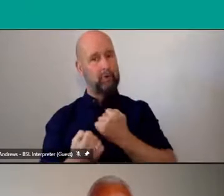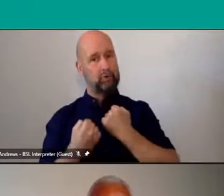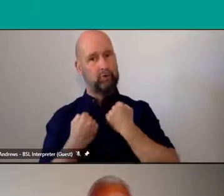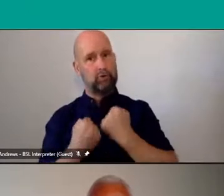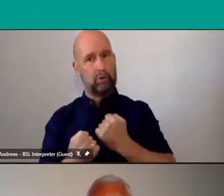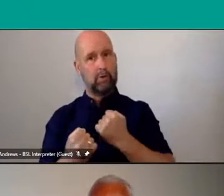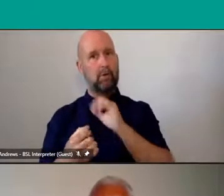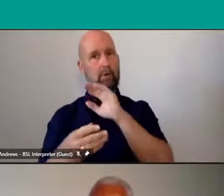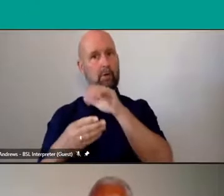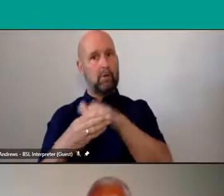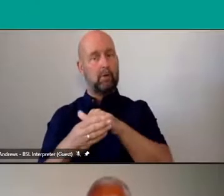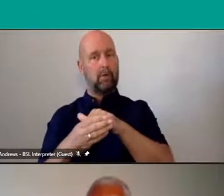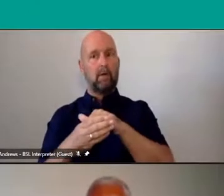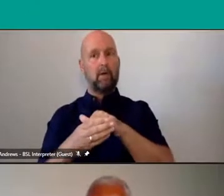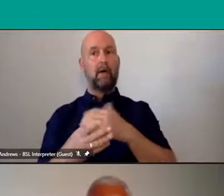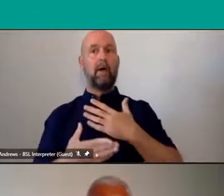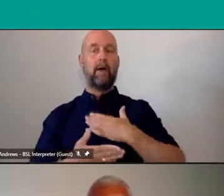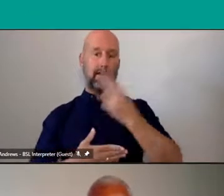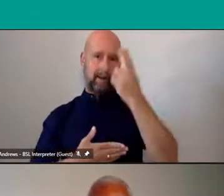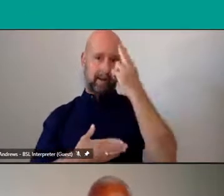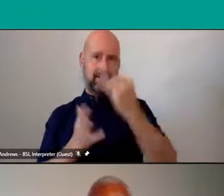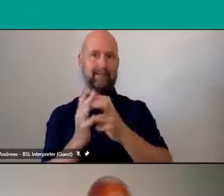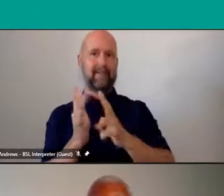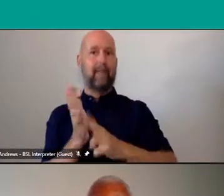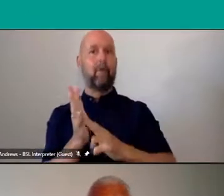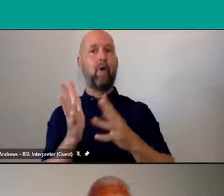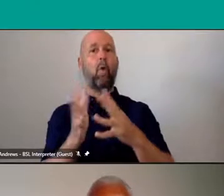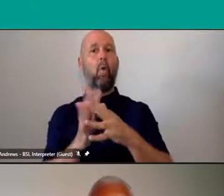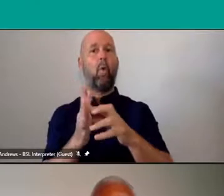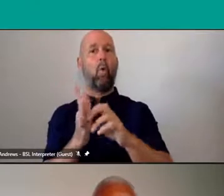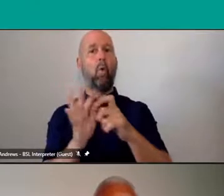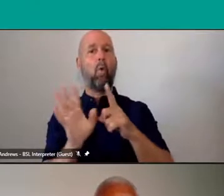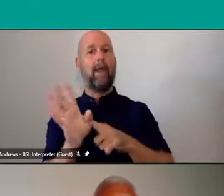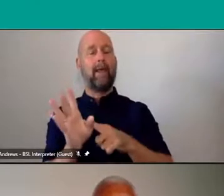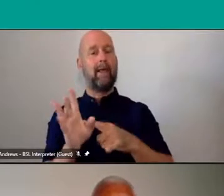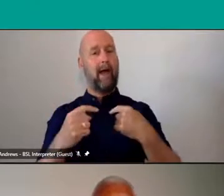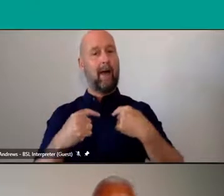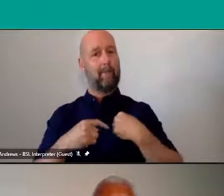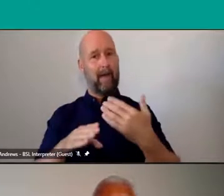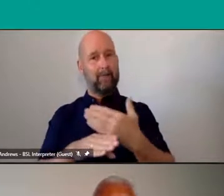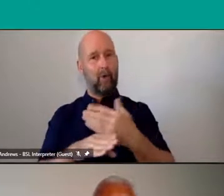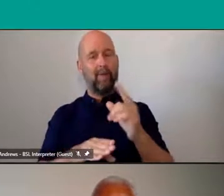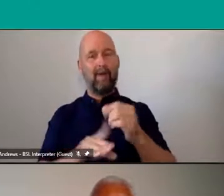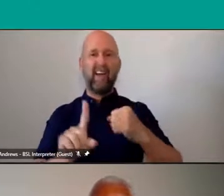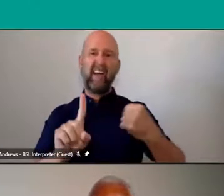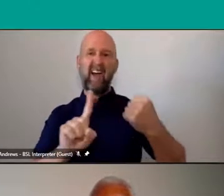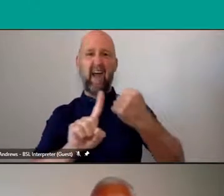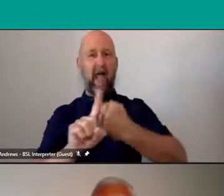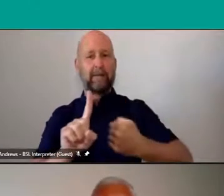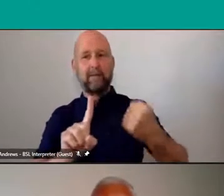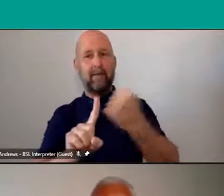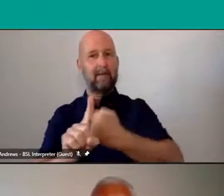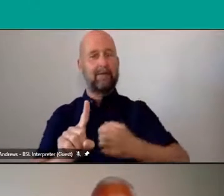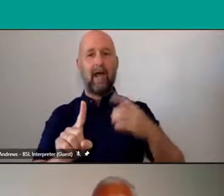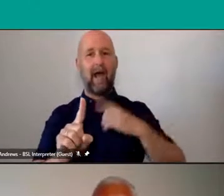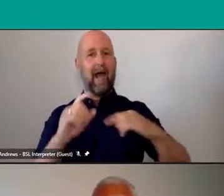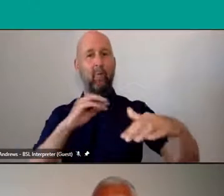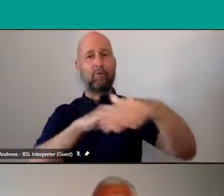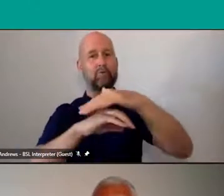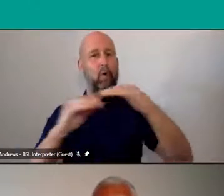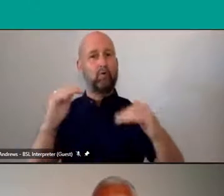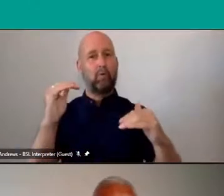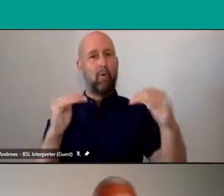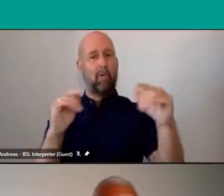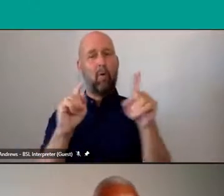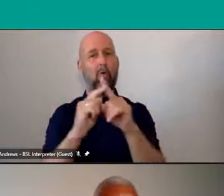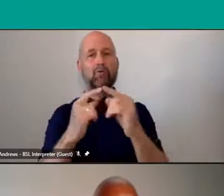to this agenda. My name's Simon Woolley. I'm an activist, fighting for social and racial